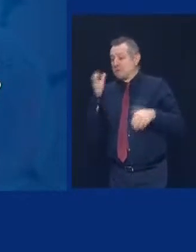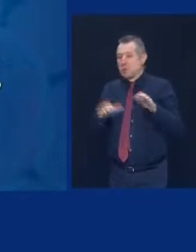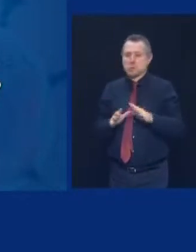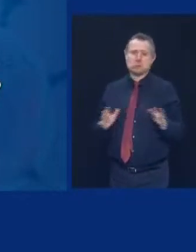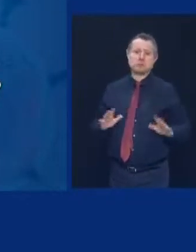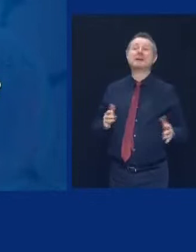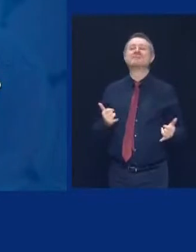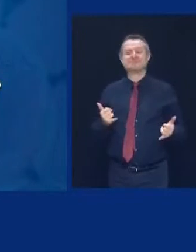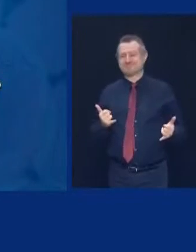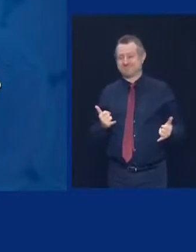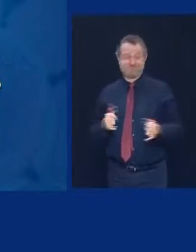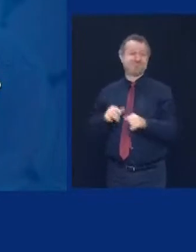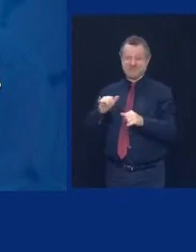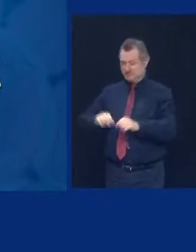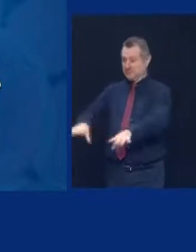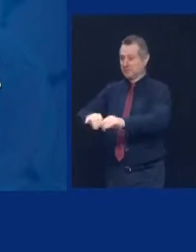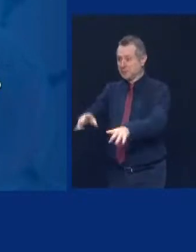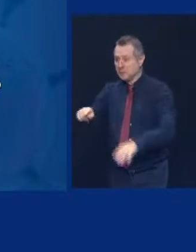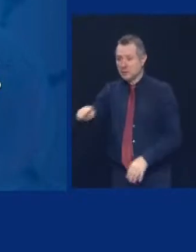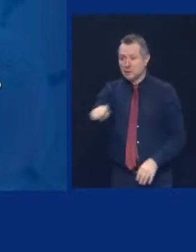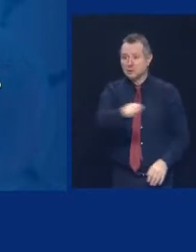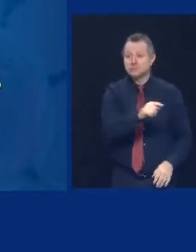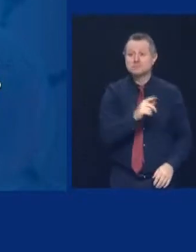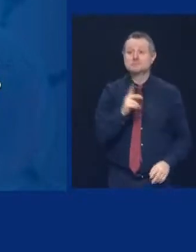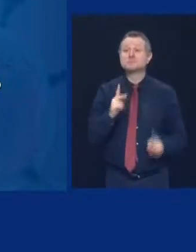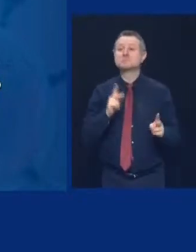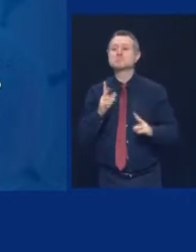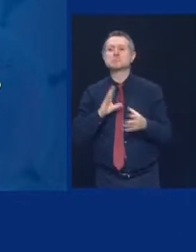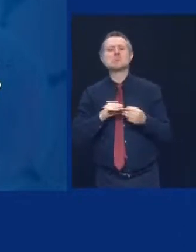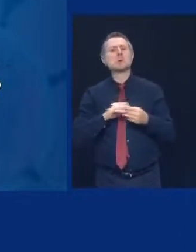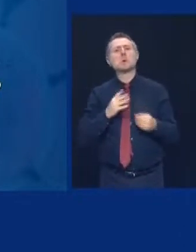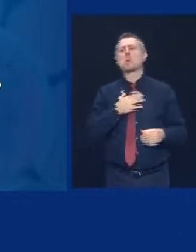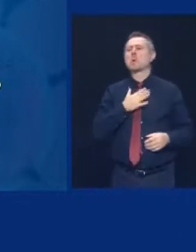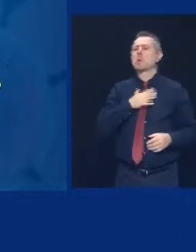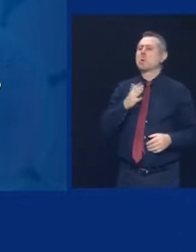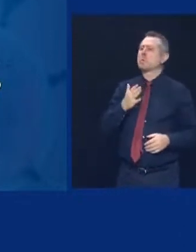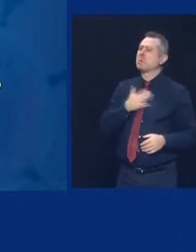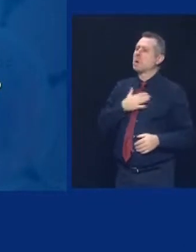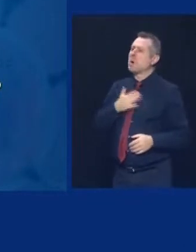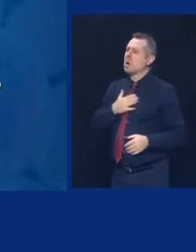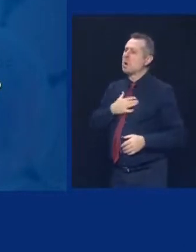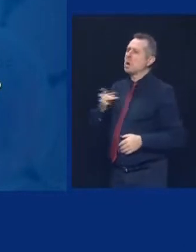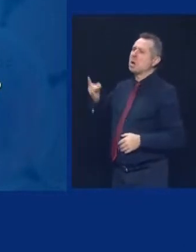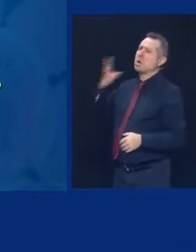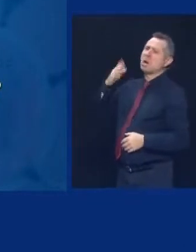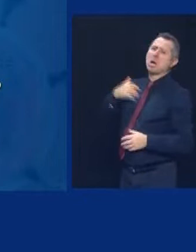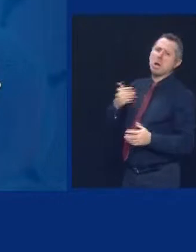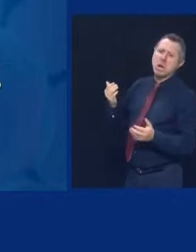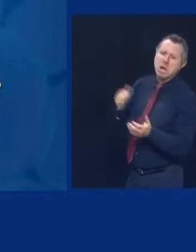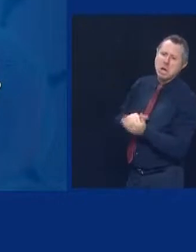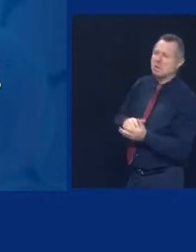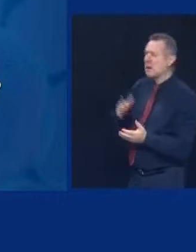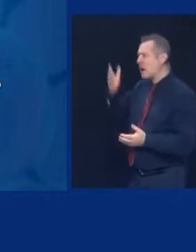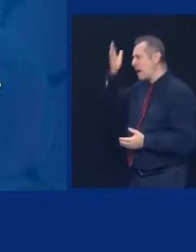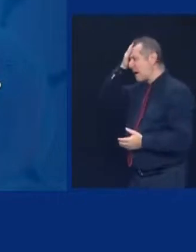then everybody says, oh my gosh, this is terrible. Here we go again. Yes.